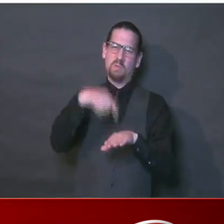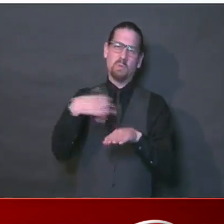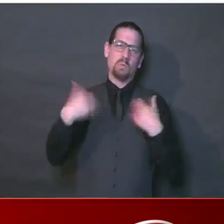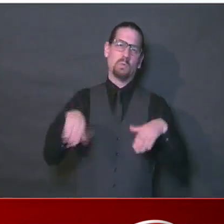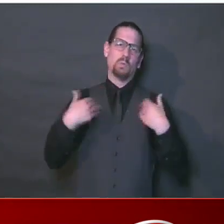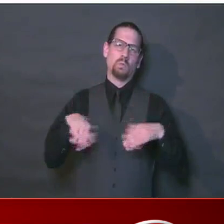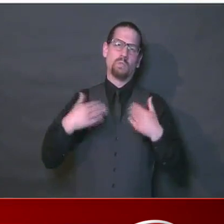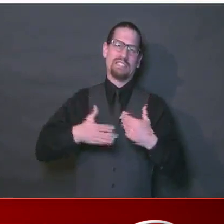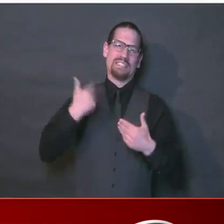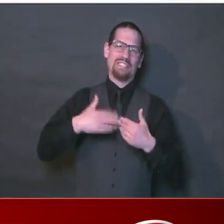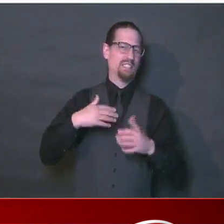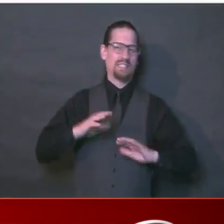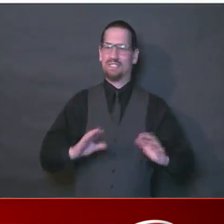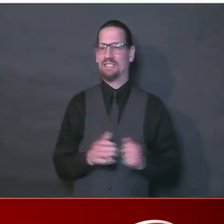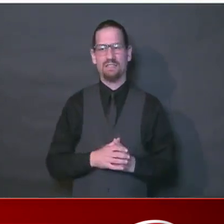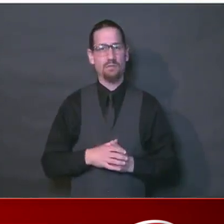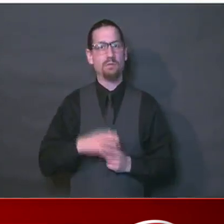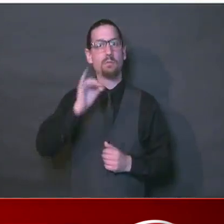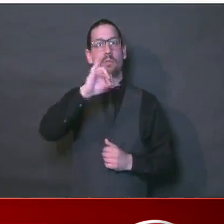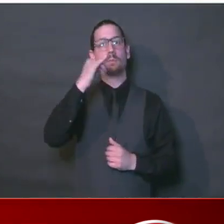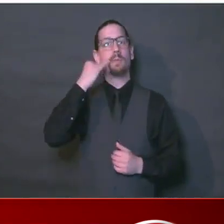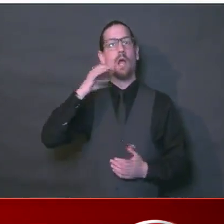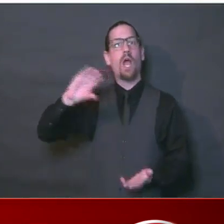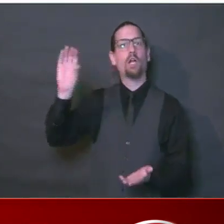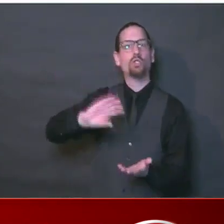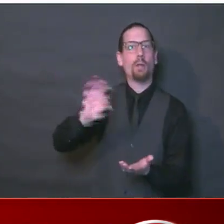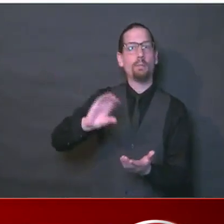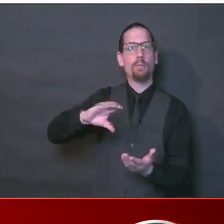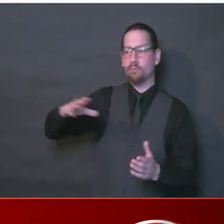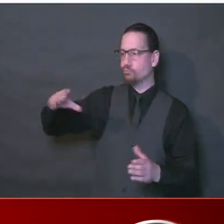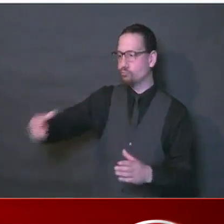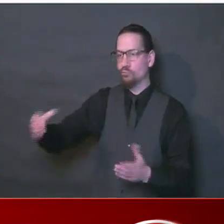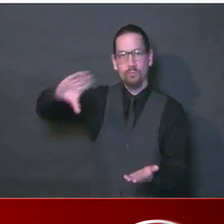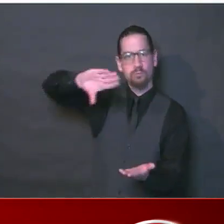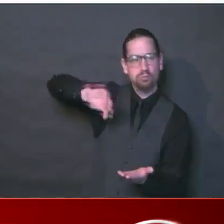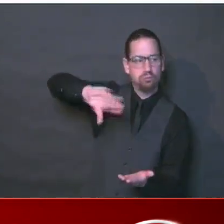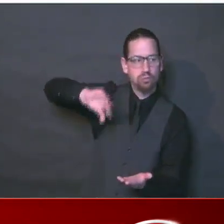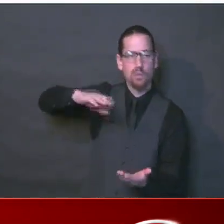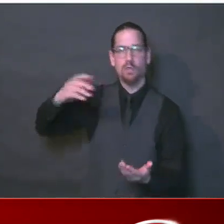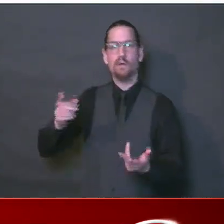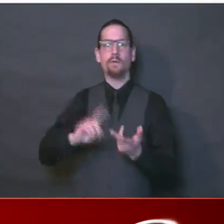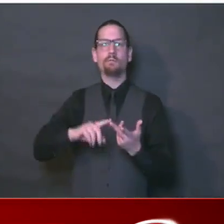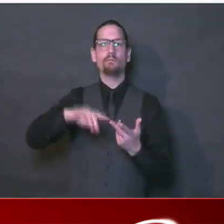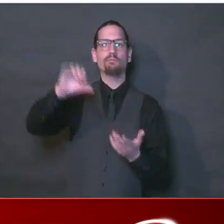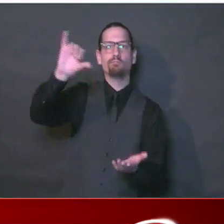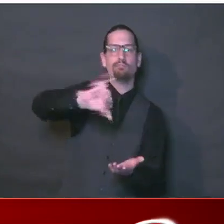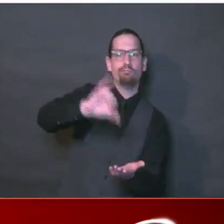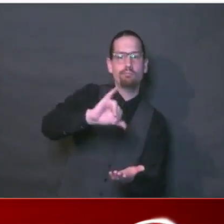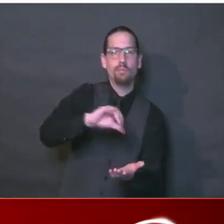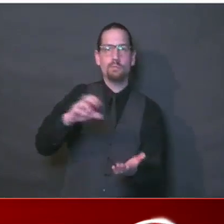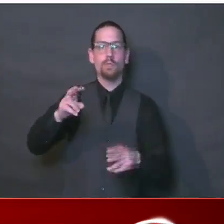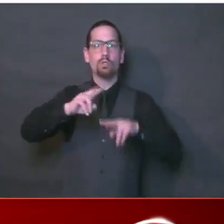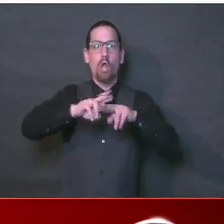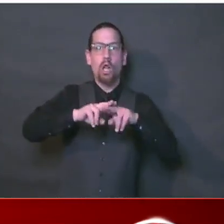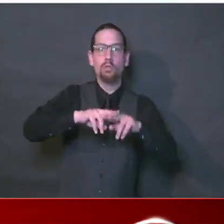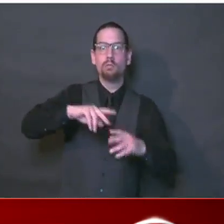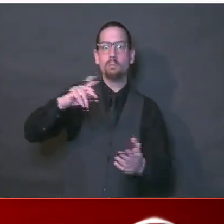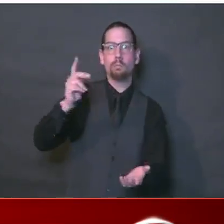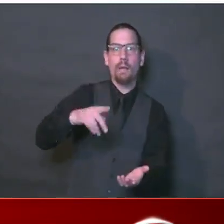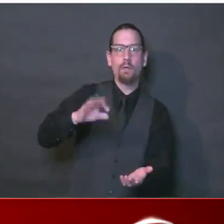prime example of high-touch objects, objects that members of the public will use at